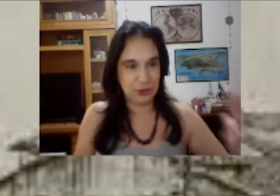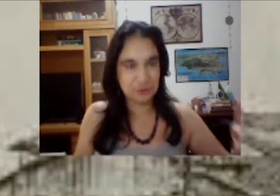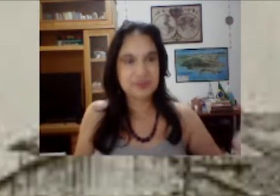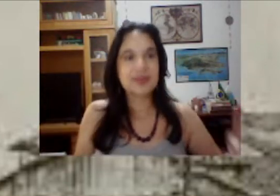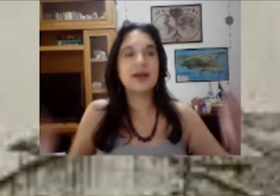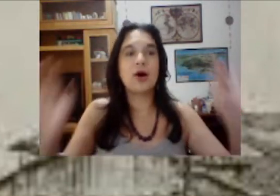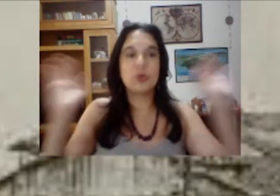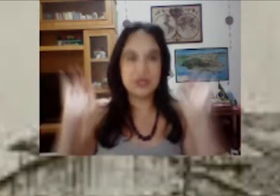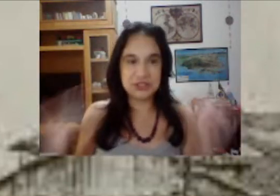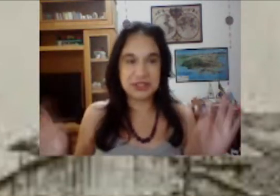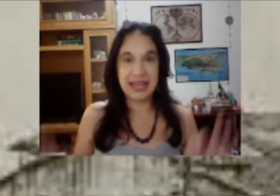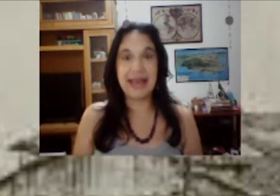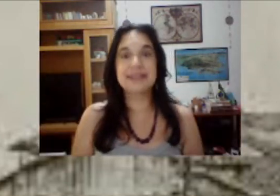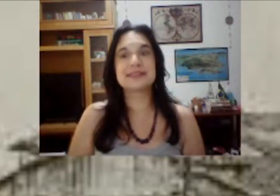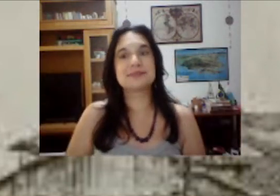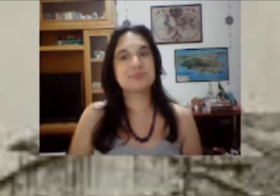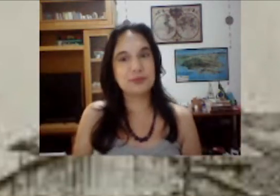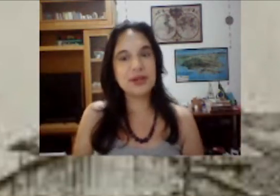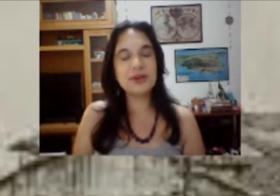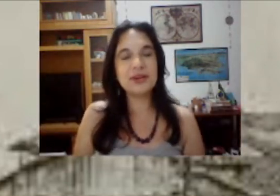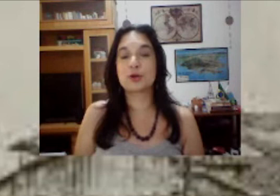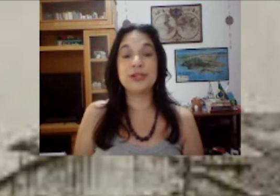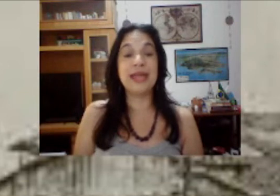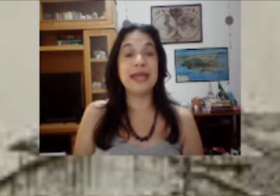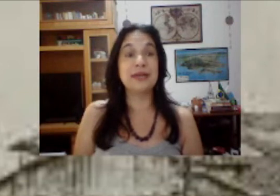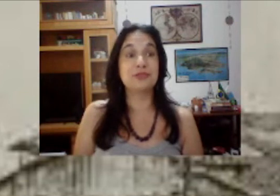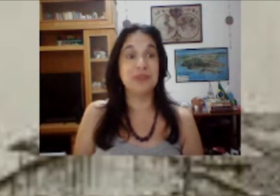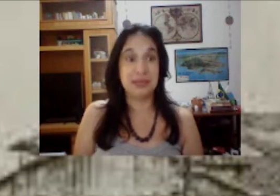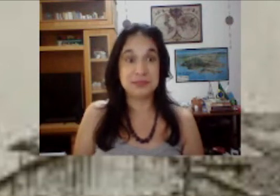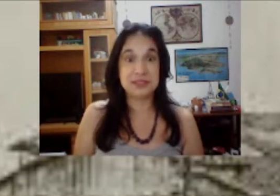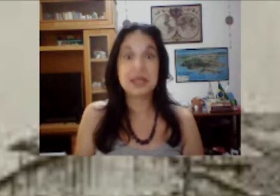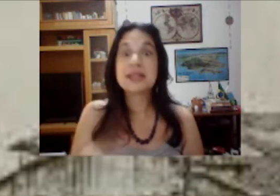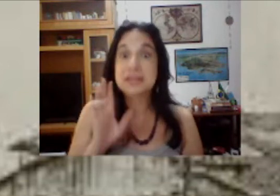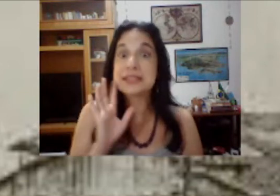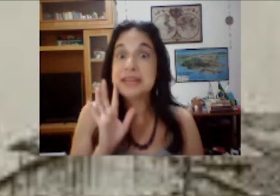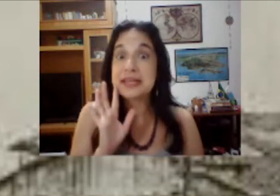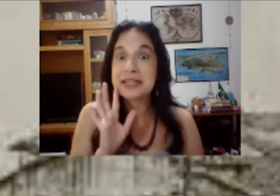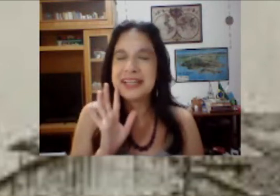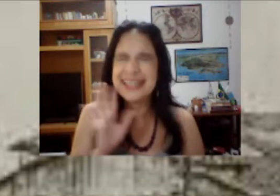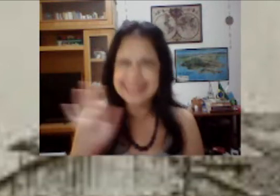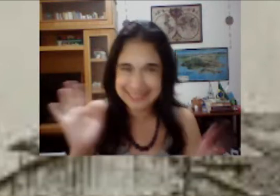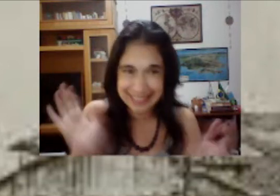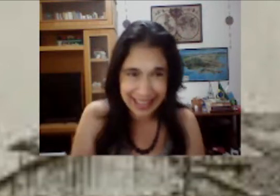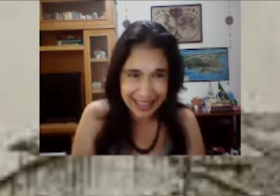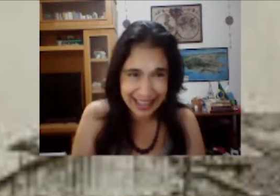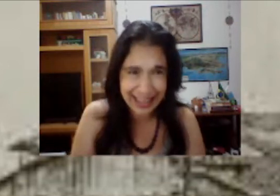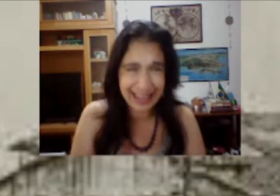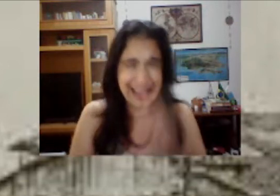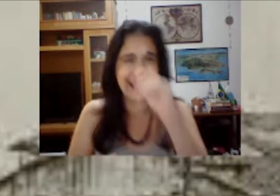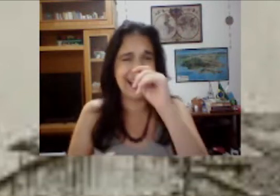Rio originally had very creative names, to say the least.